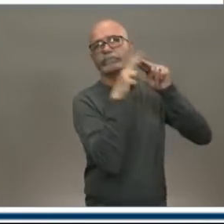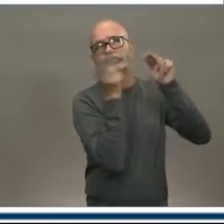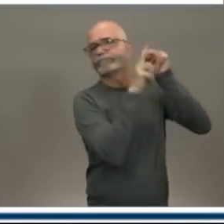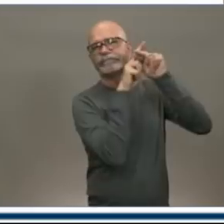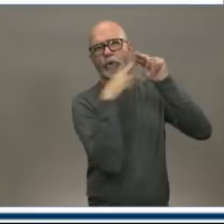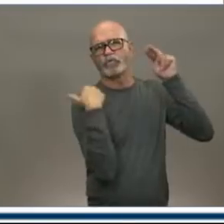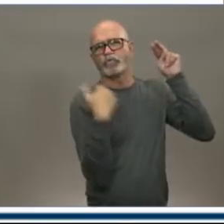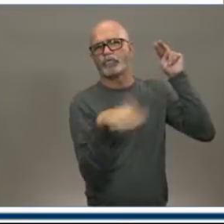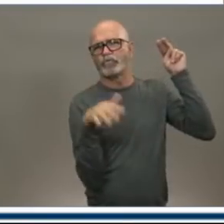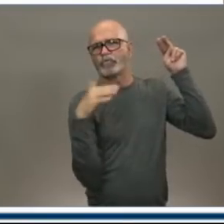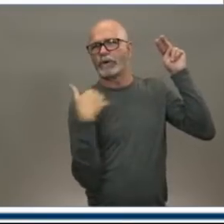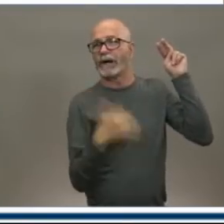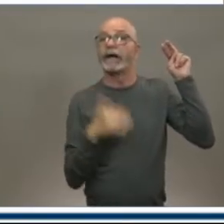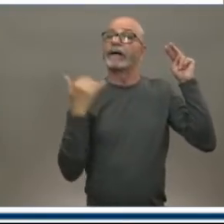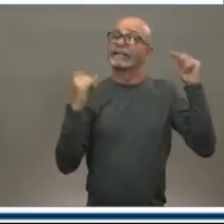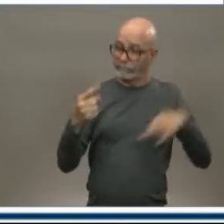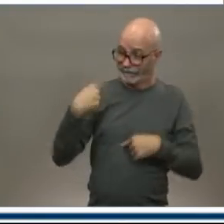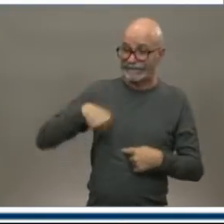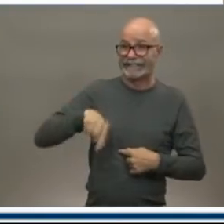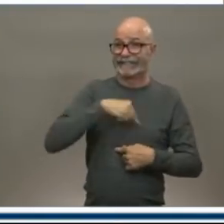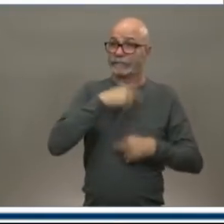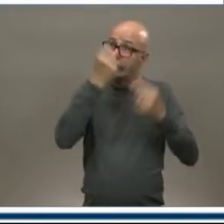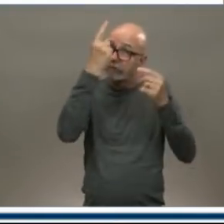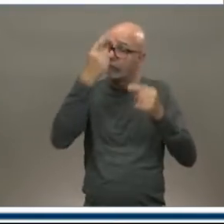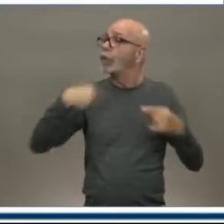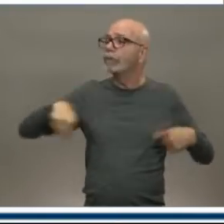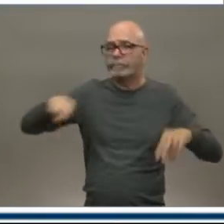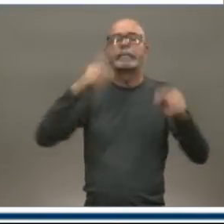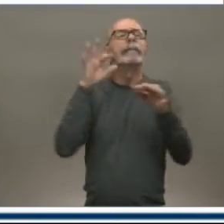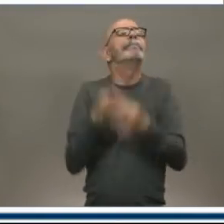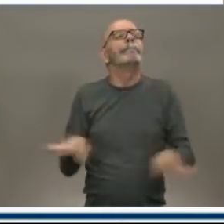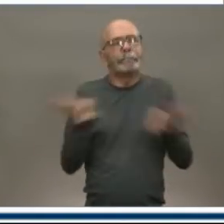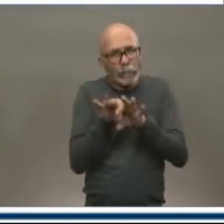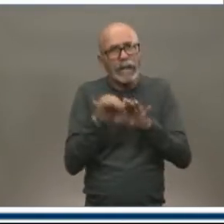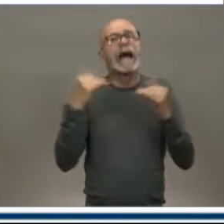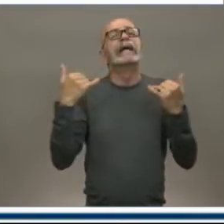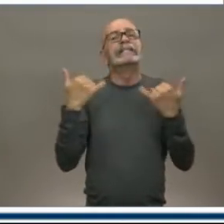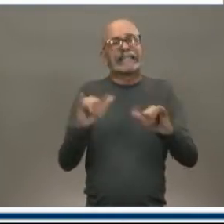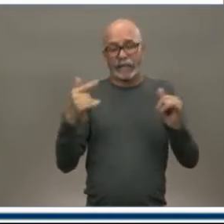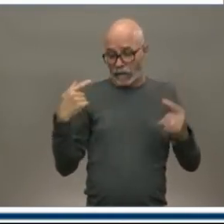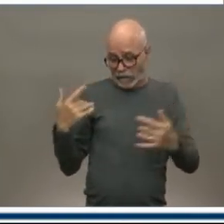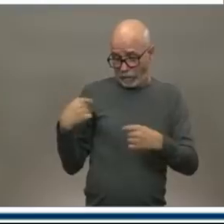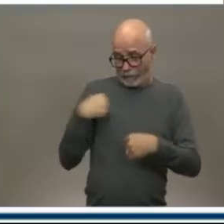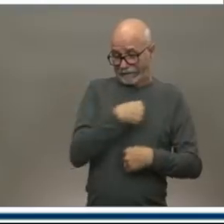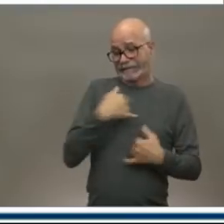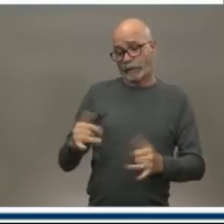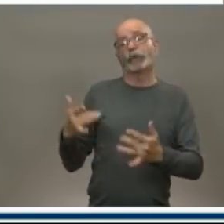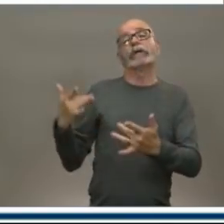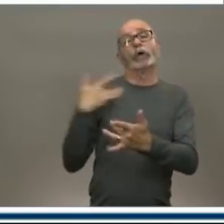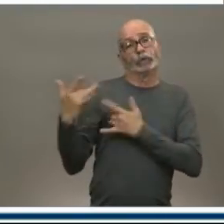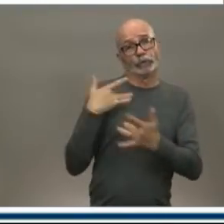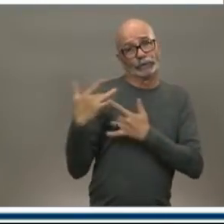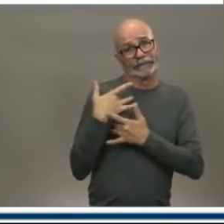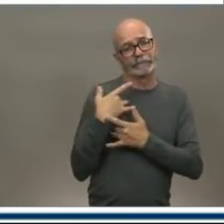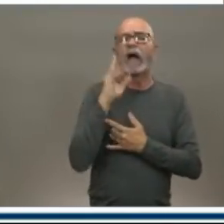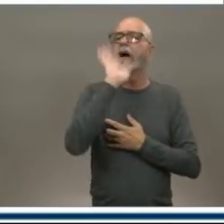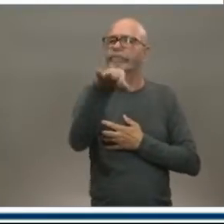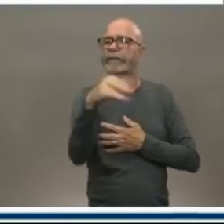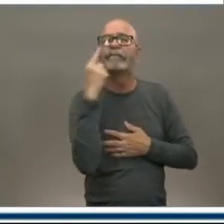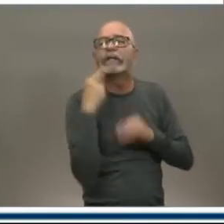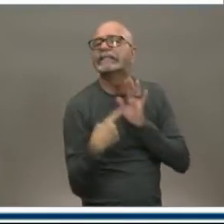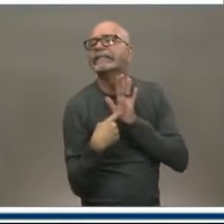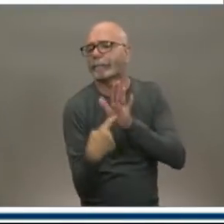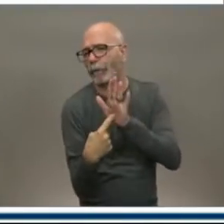and we have reason to be concerned. We need to pay attention. I'll just use Manitoba as an example. Until a few weeks